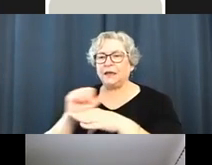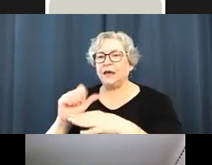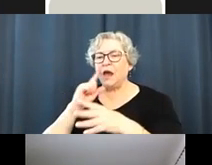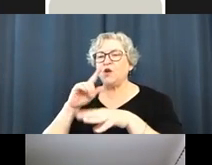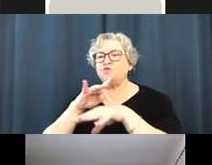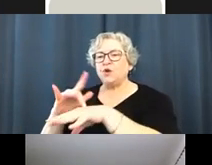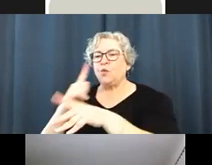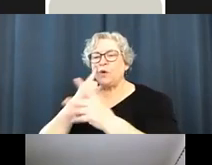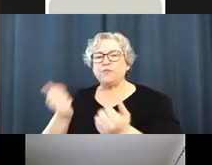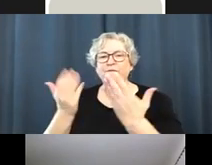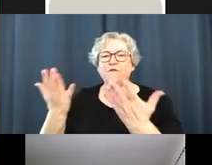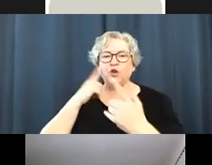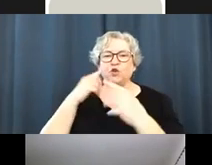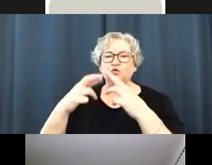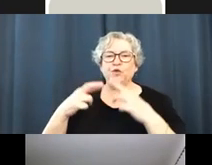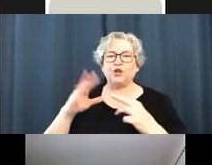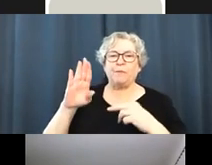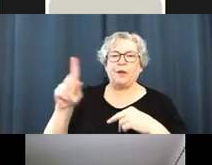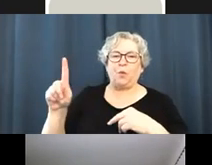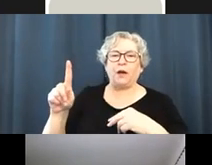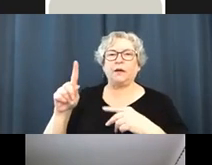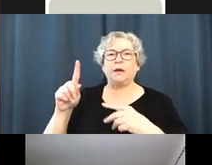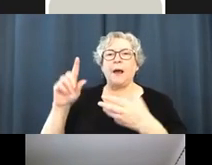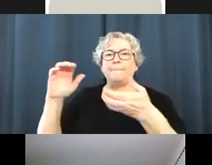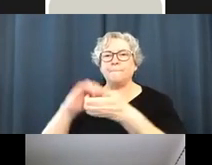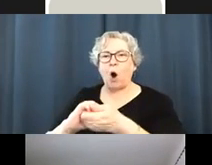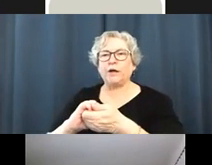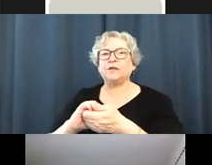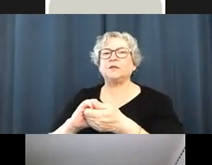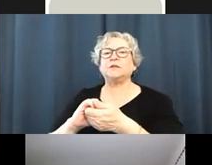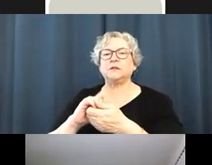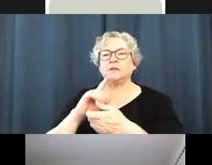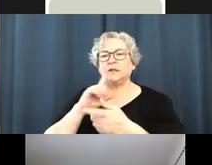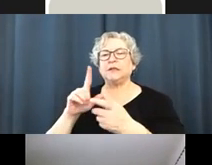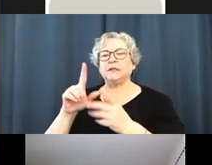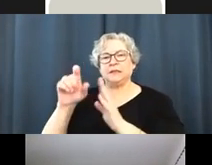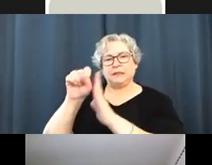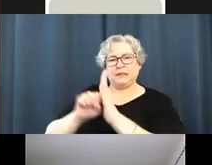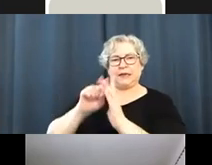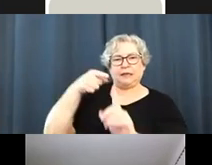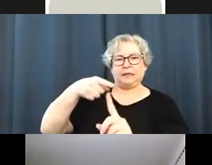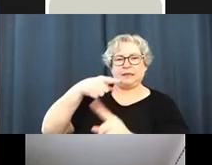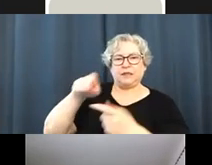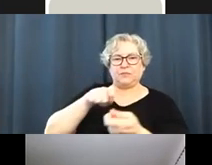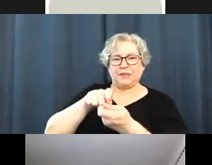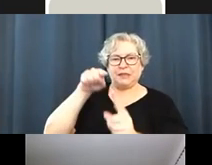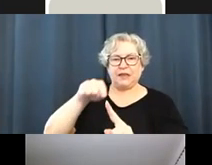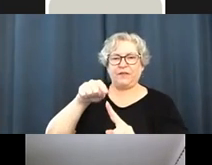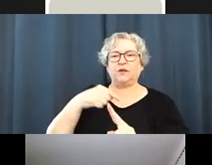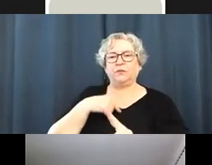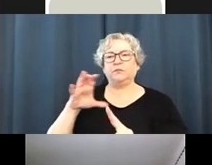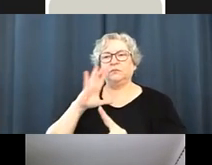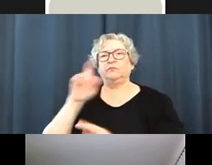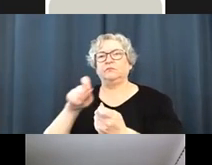we provide to the Region B1 partners are state specific. And so we did very